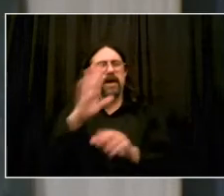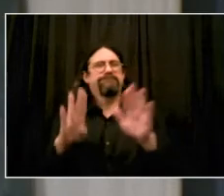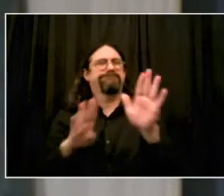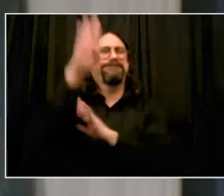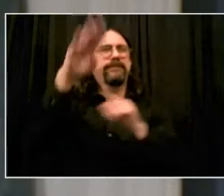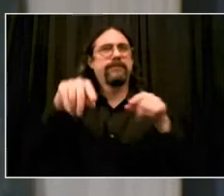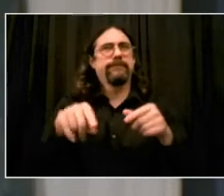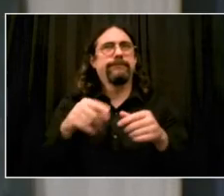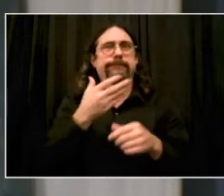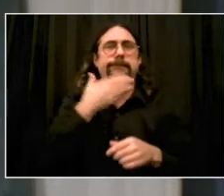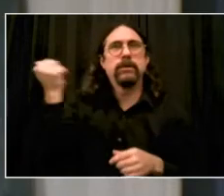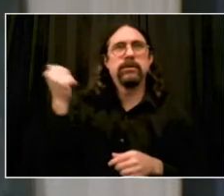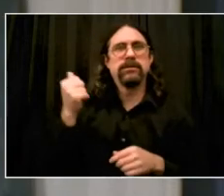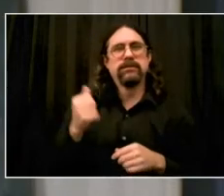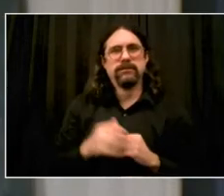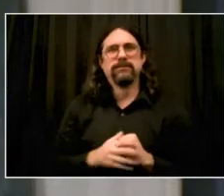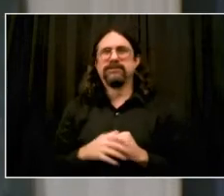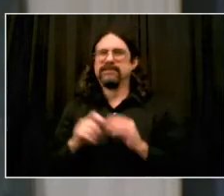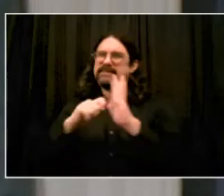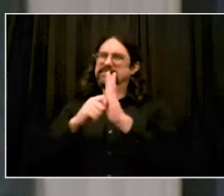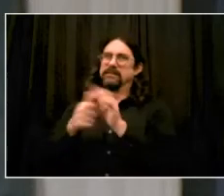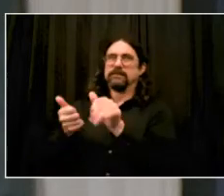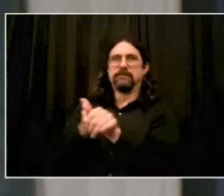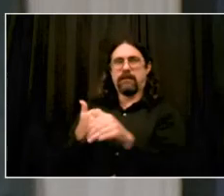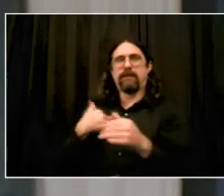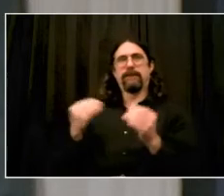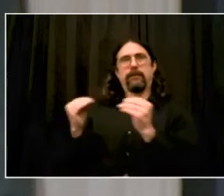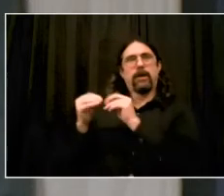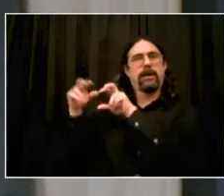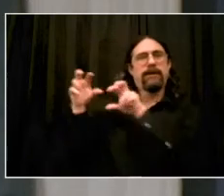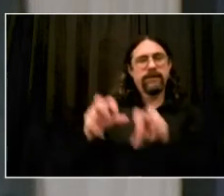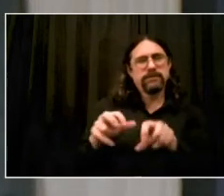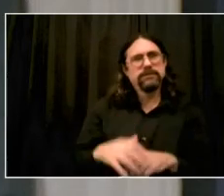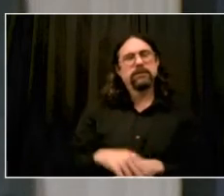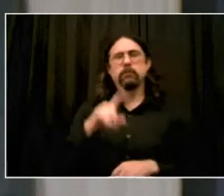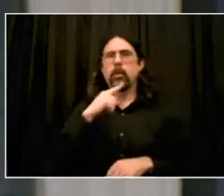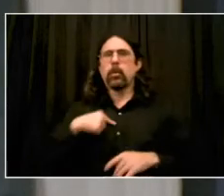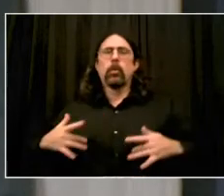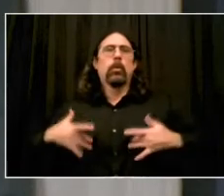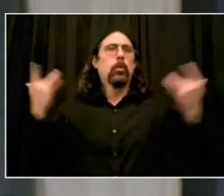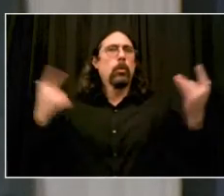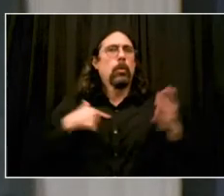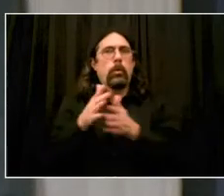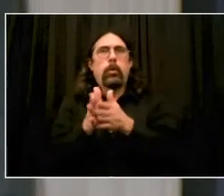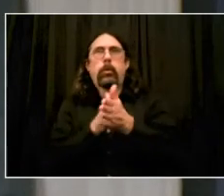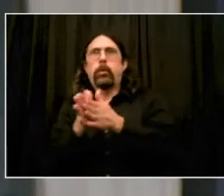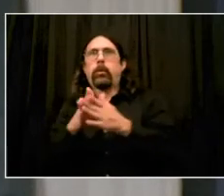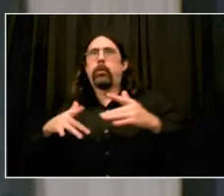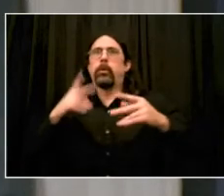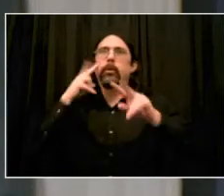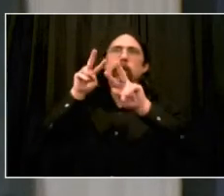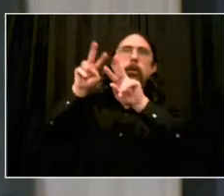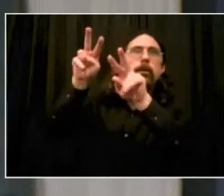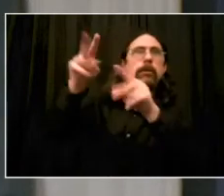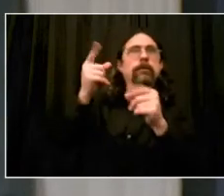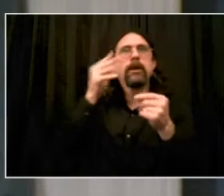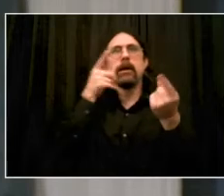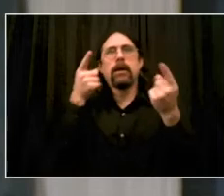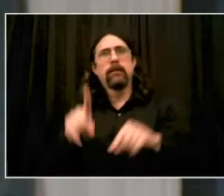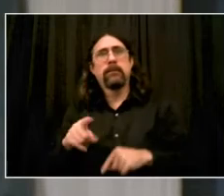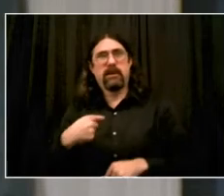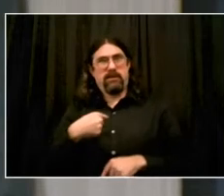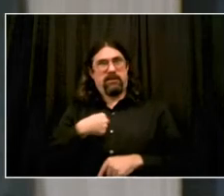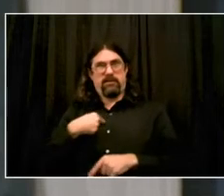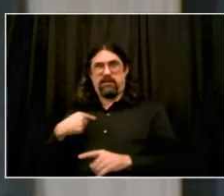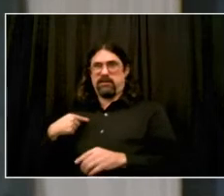happen. I've long looked at worker cooperatives, and you've long looked at worker cooperatives as a true way to revitalize our city